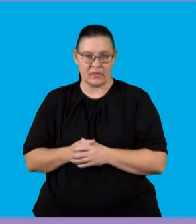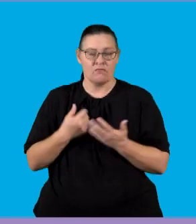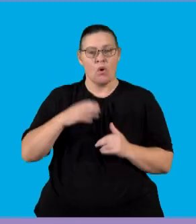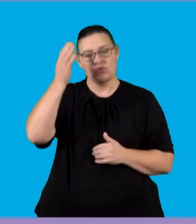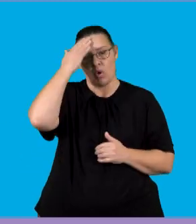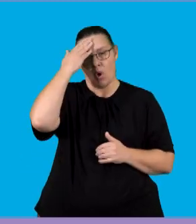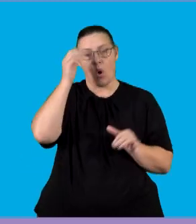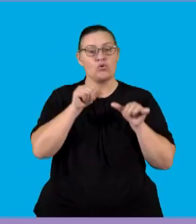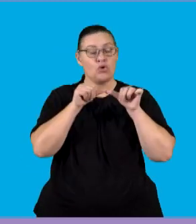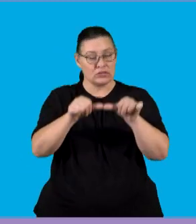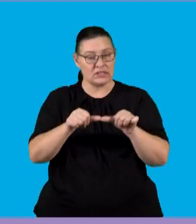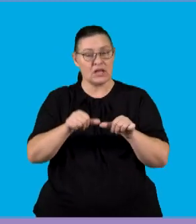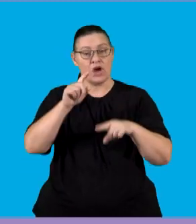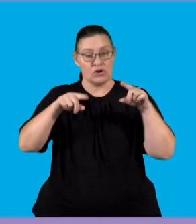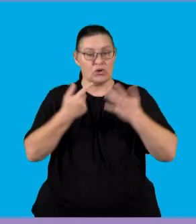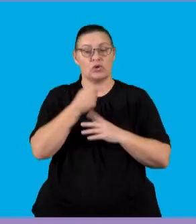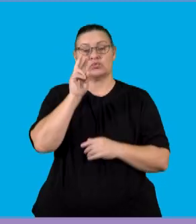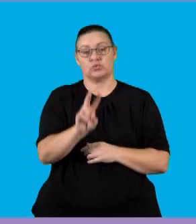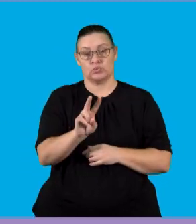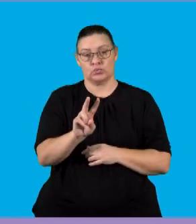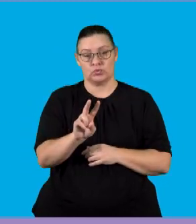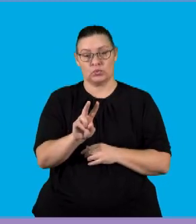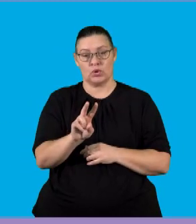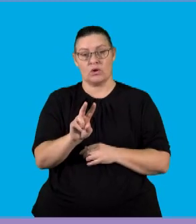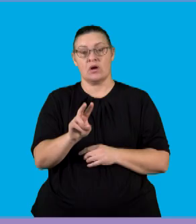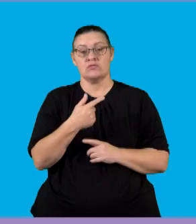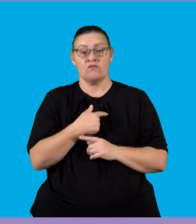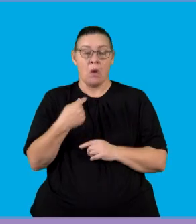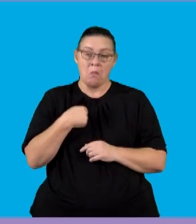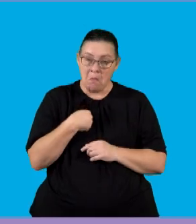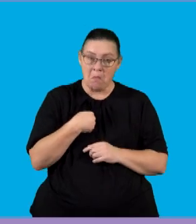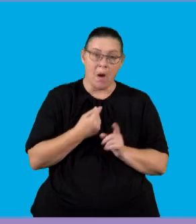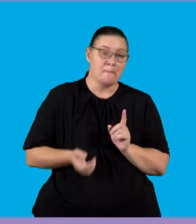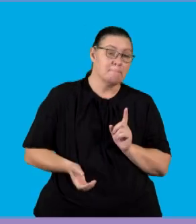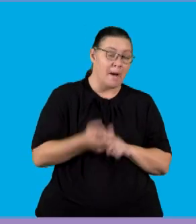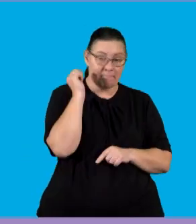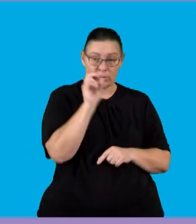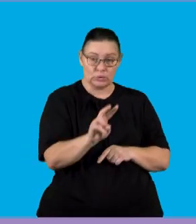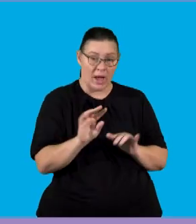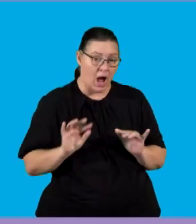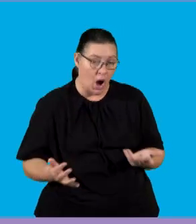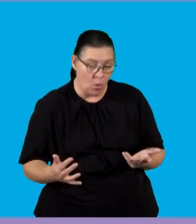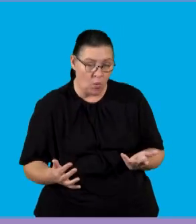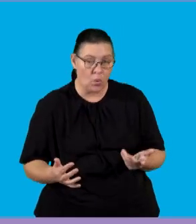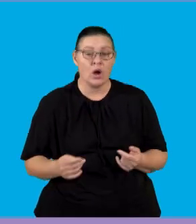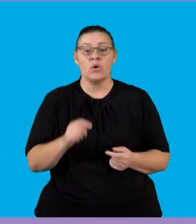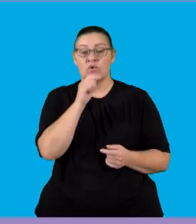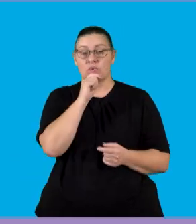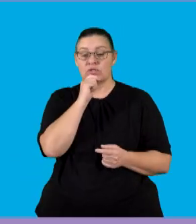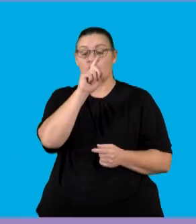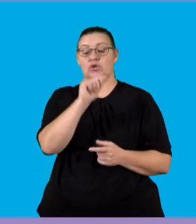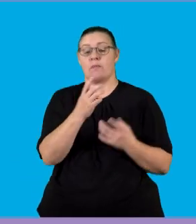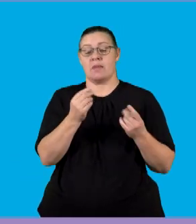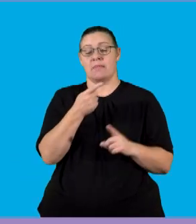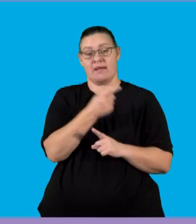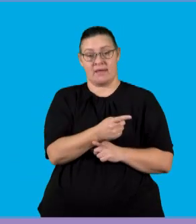we can see, we know that our constant ratio is the 2. And we can see that for us to find that 2, we just used